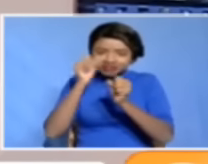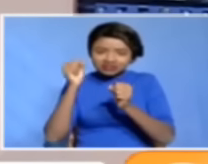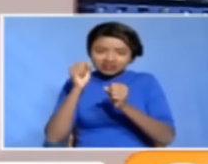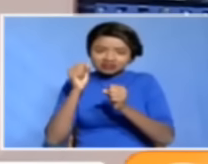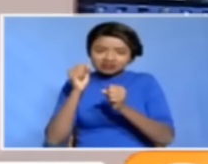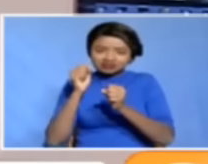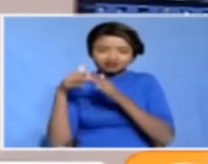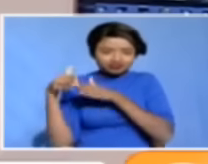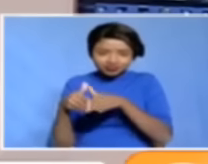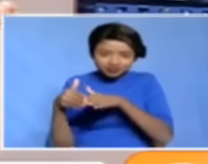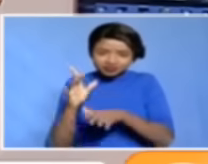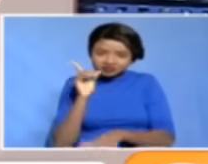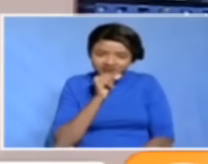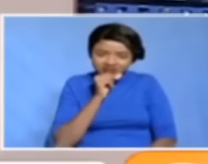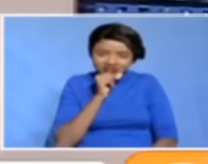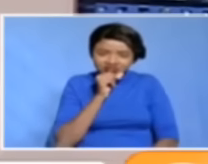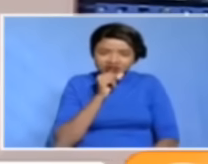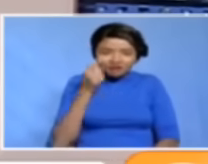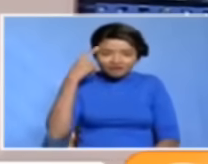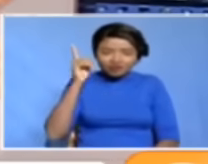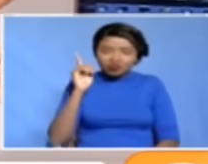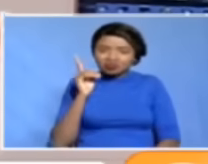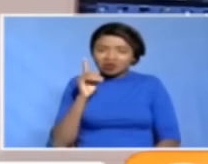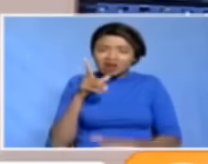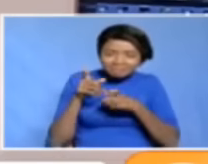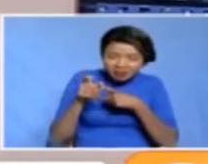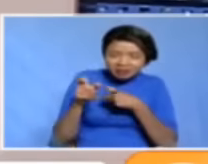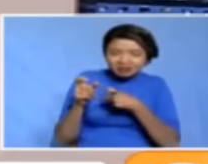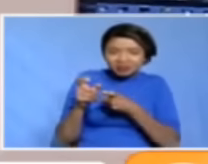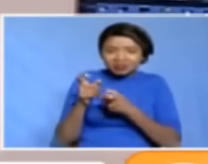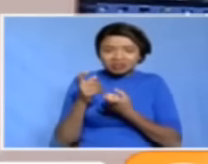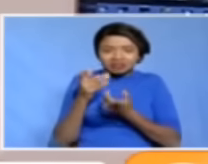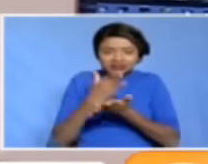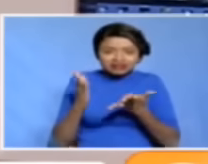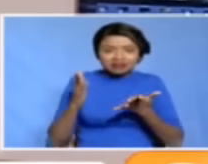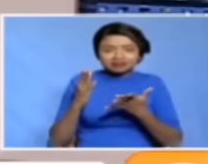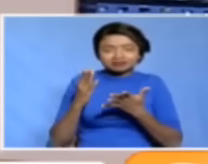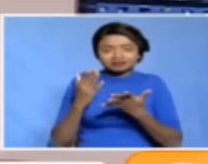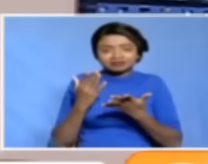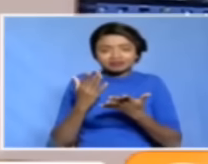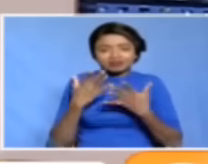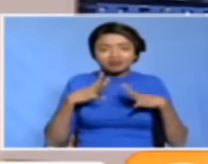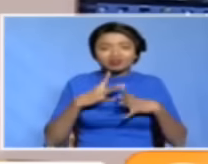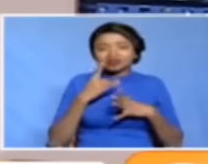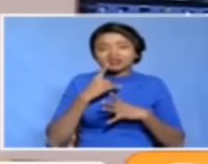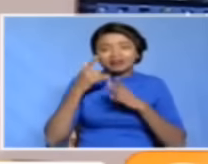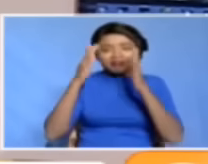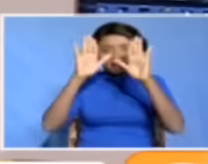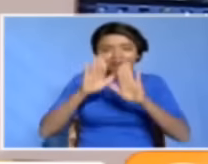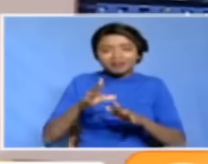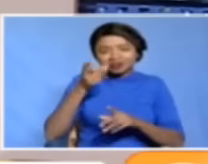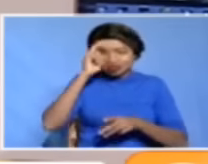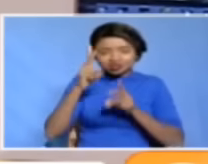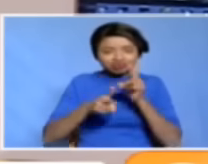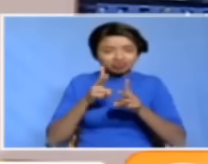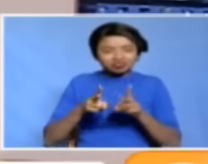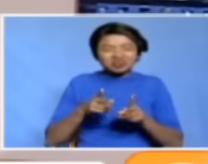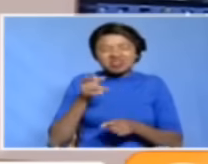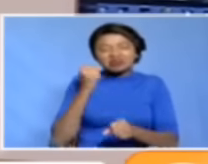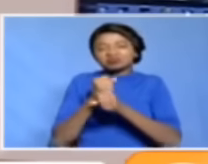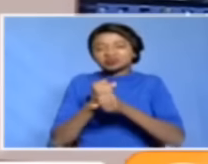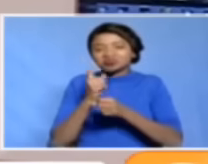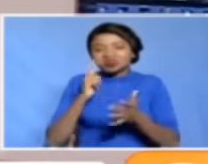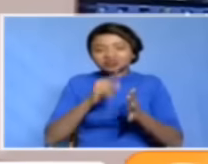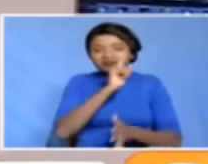for campaigning early for 2022 and some of his allies as well? And they've always said what they are doing is moving around the country to champion